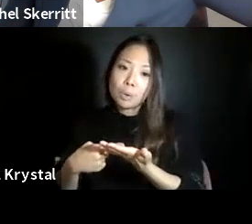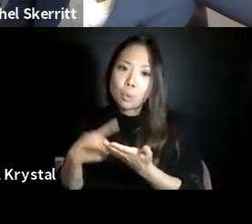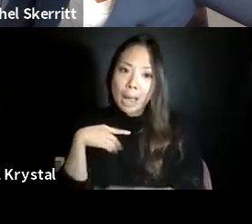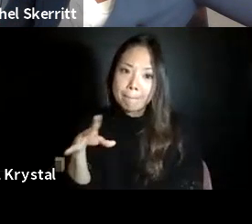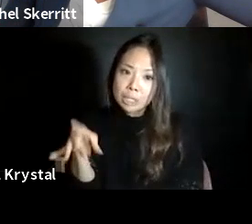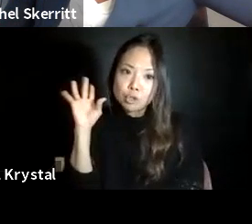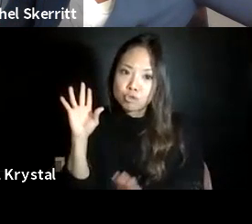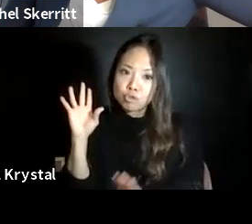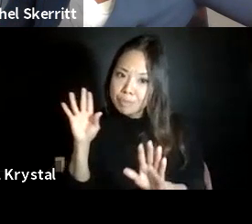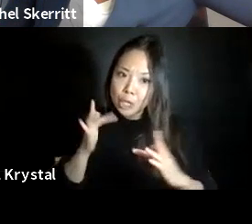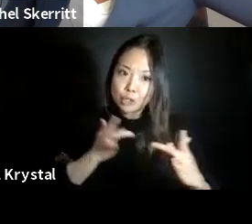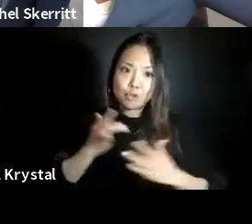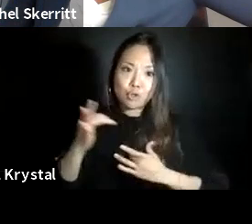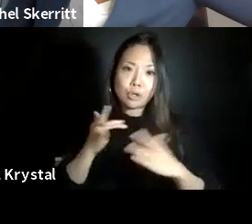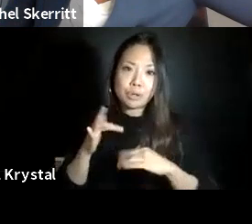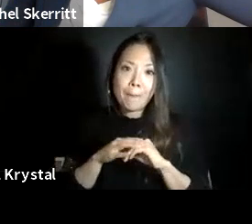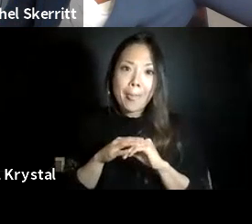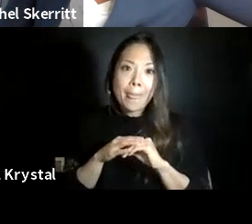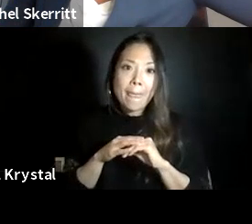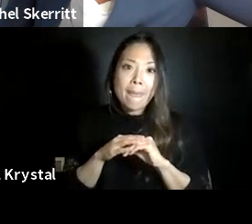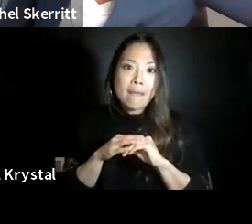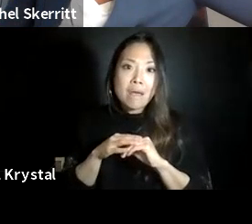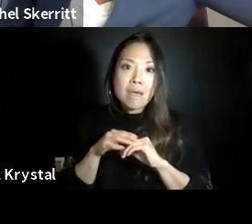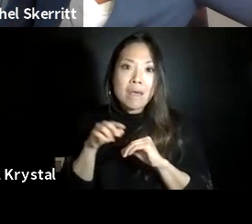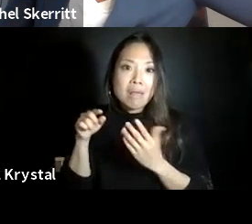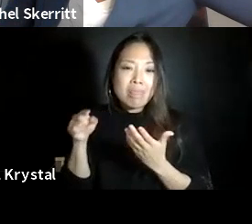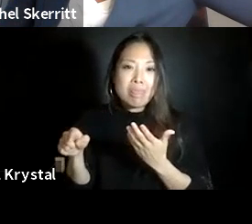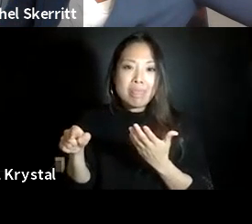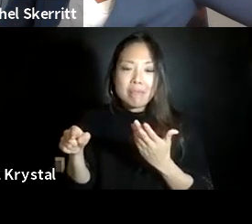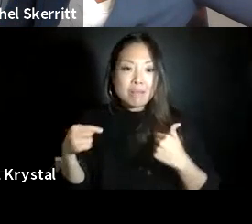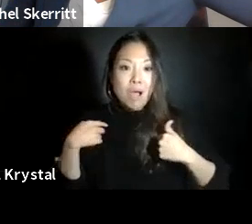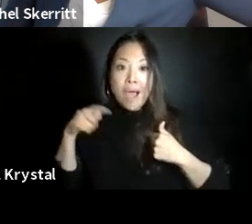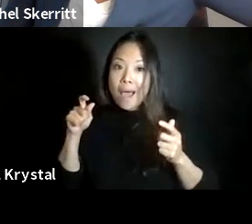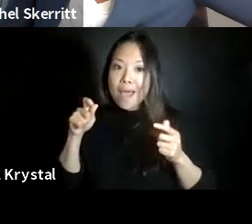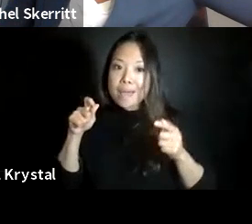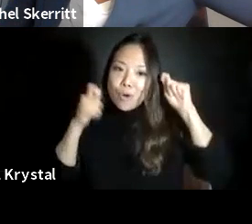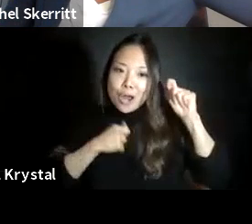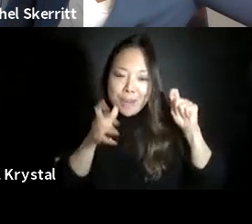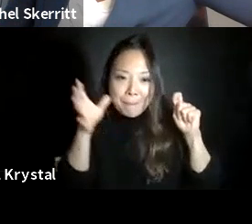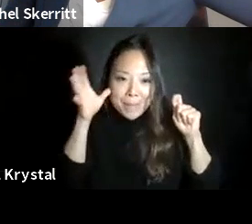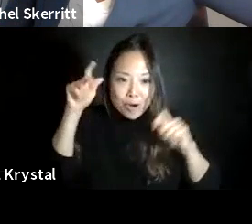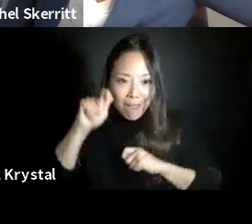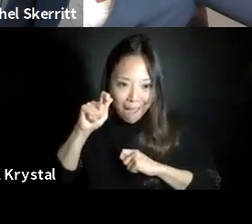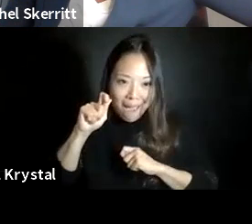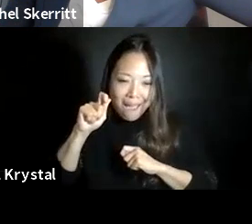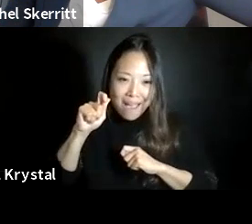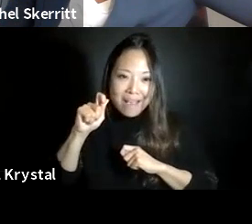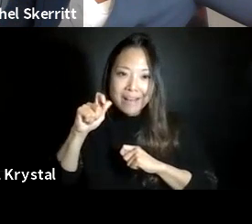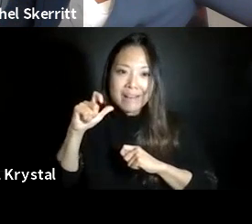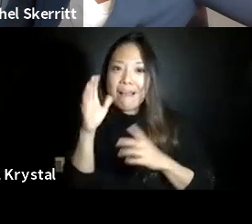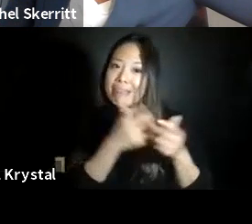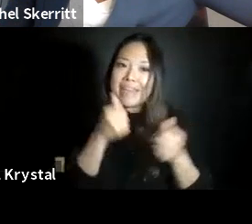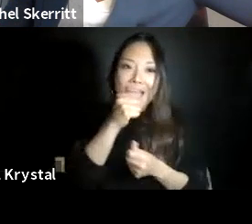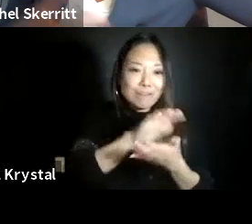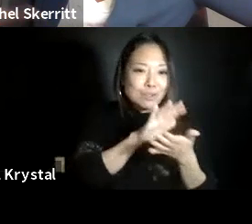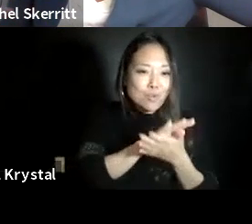about this actually wearing my parent hat more than my head of school hat, because to Mr. Chernow's